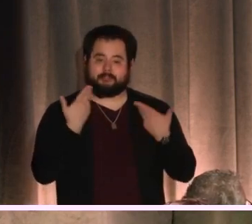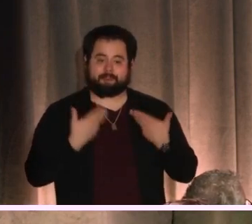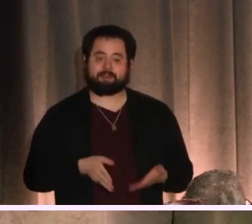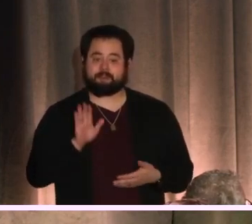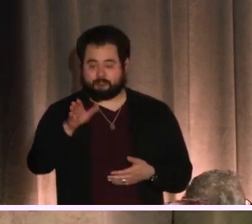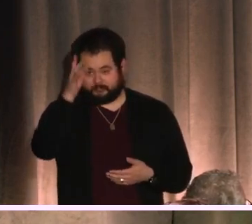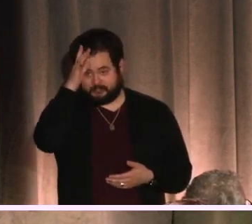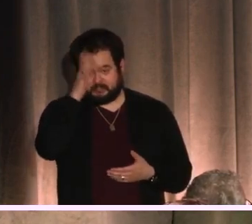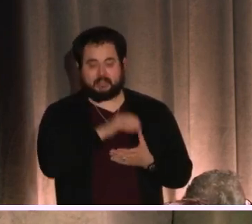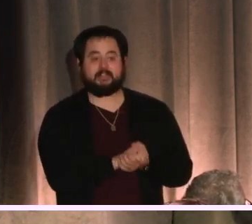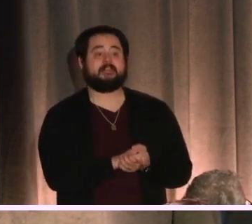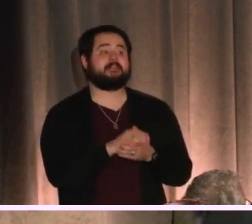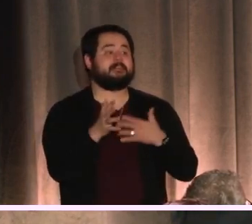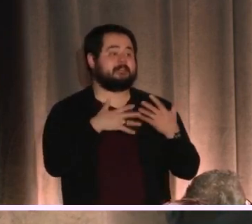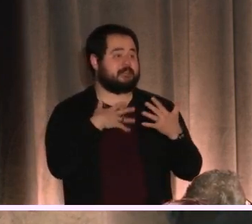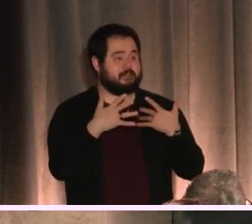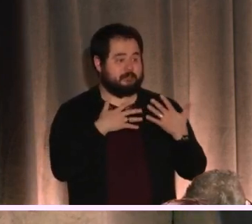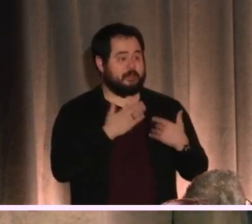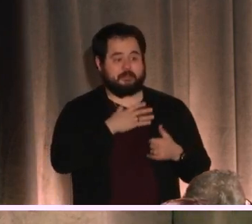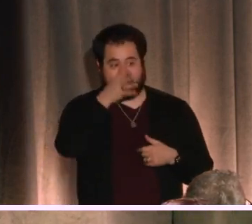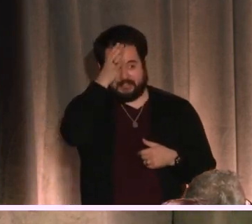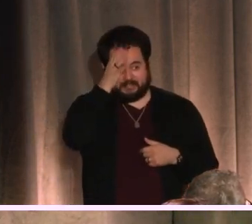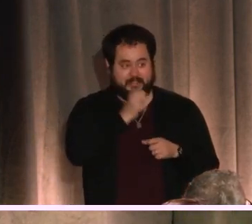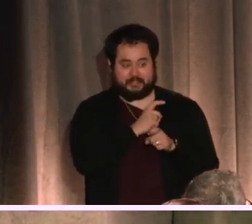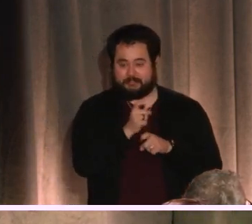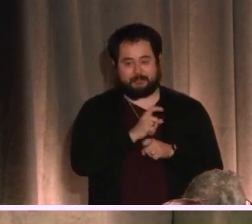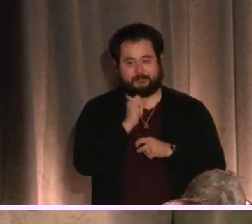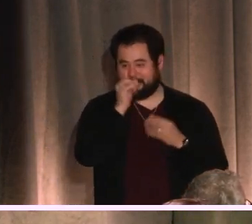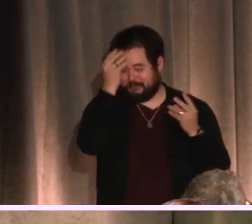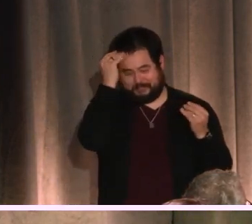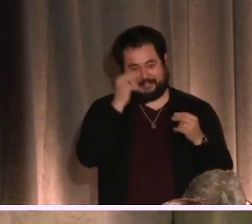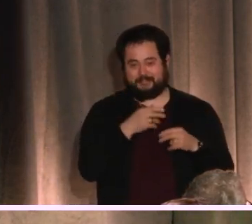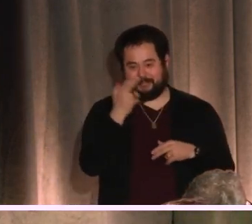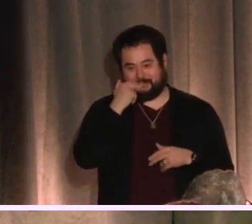though you don't always think my dad jokes are as funny as I do.